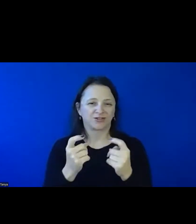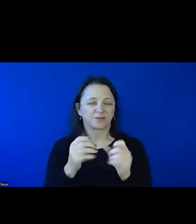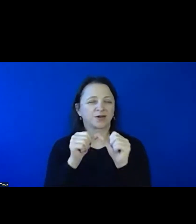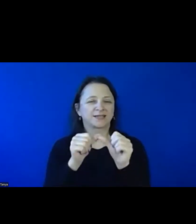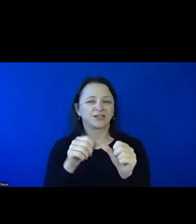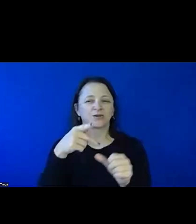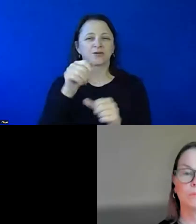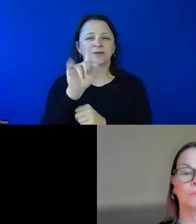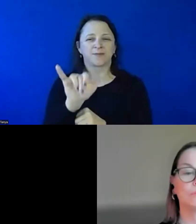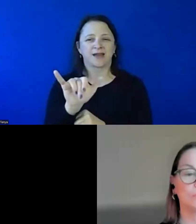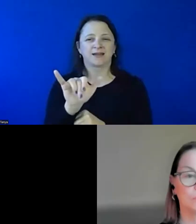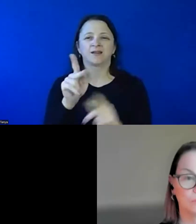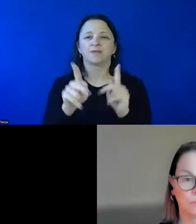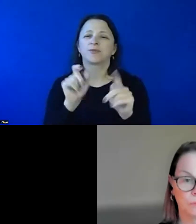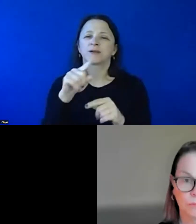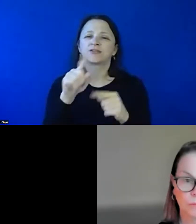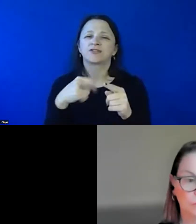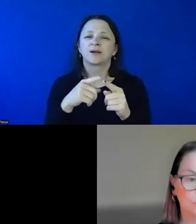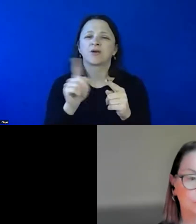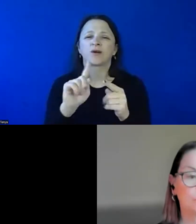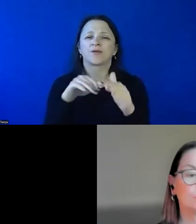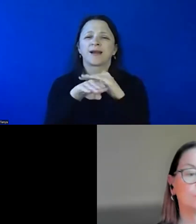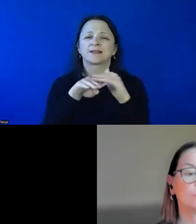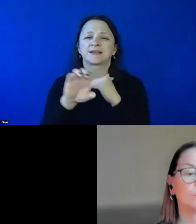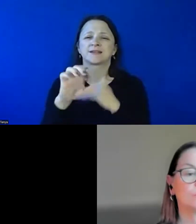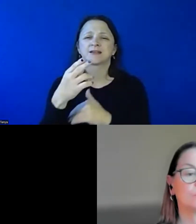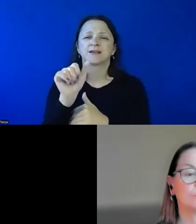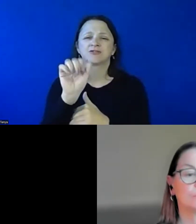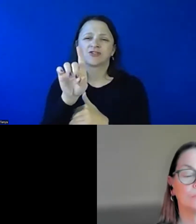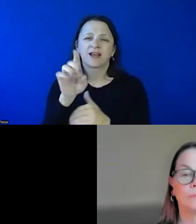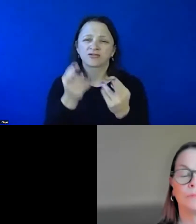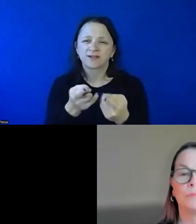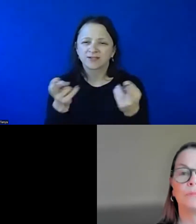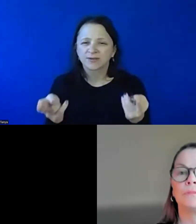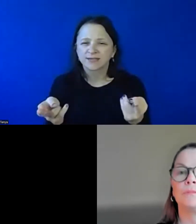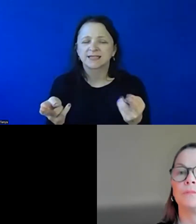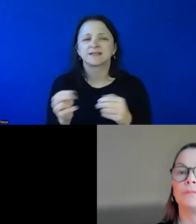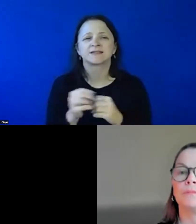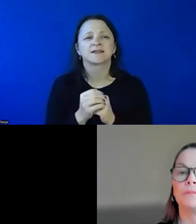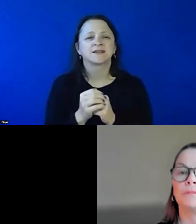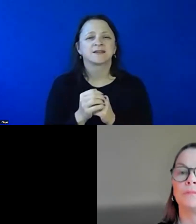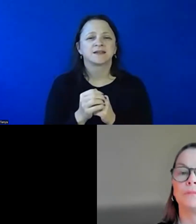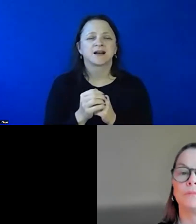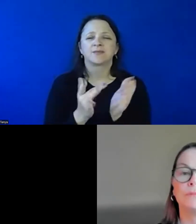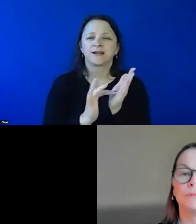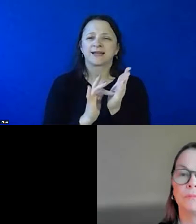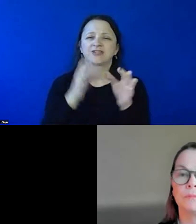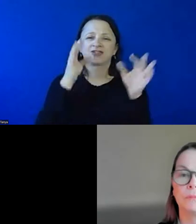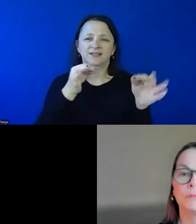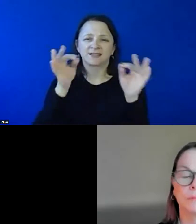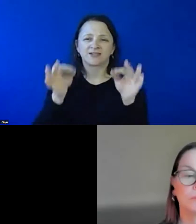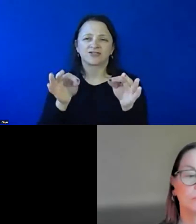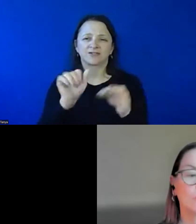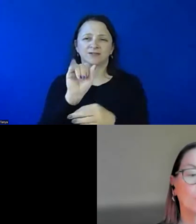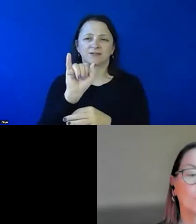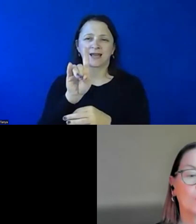Patty, people had questions about where can they access the CHAD resources and the medication decision aid